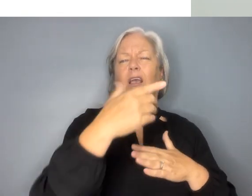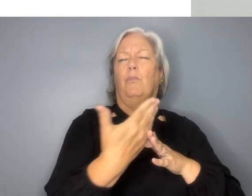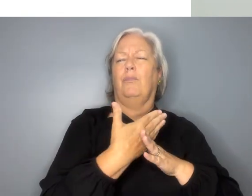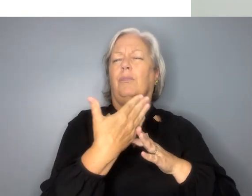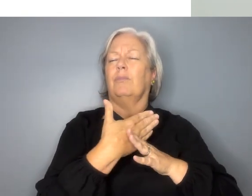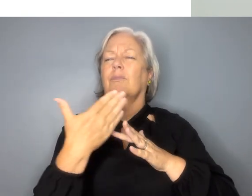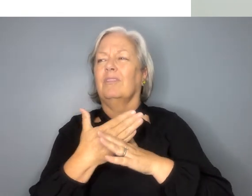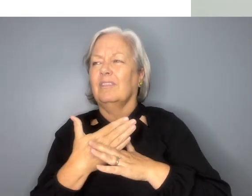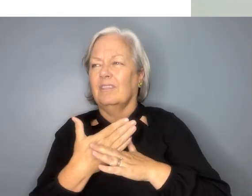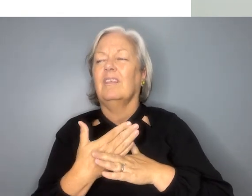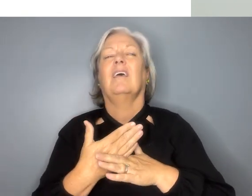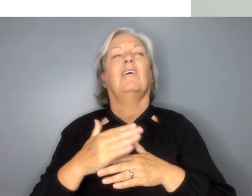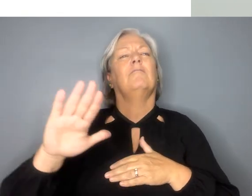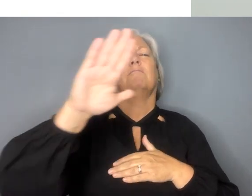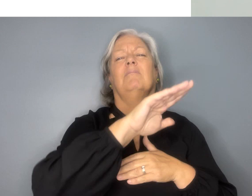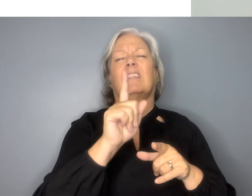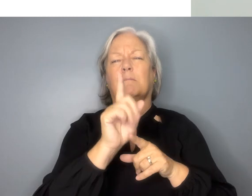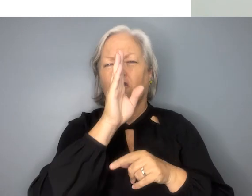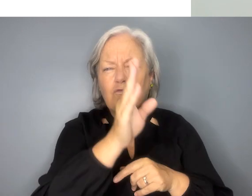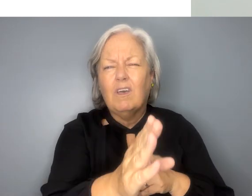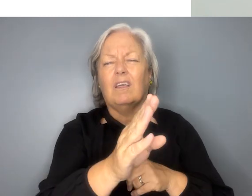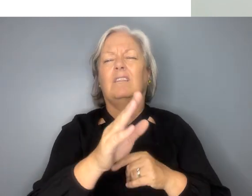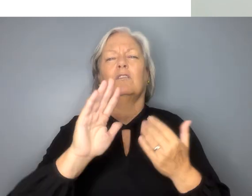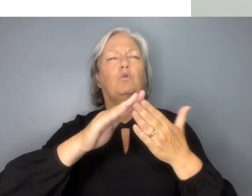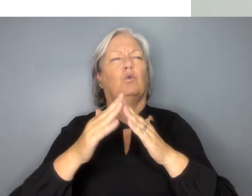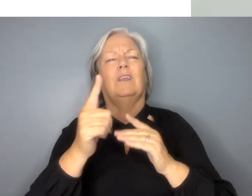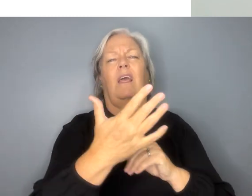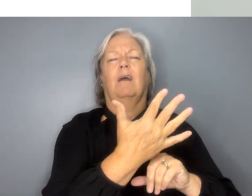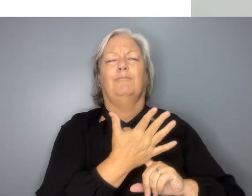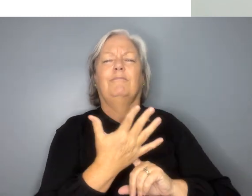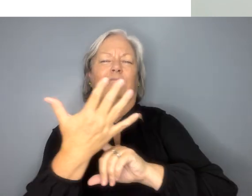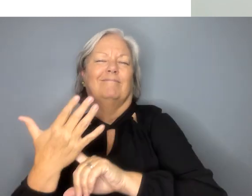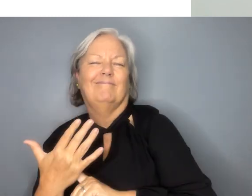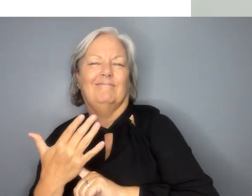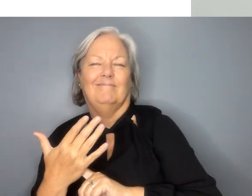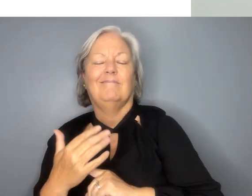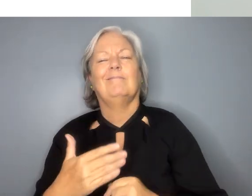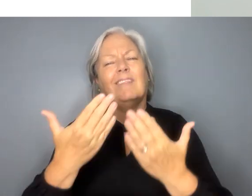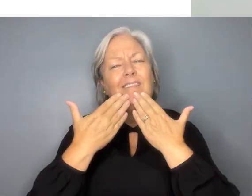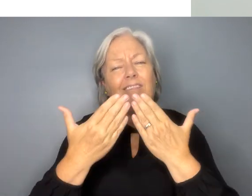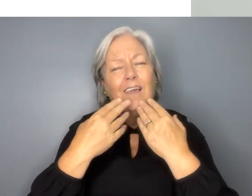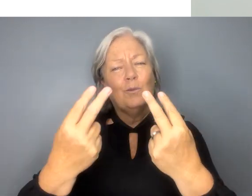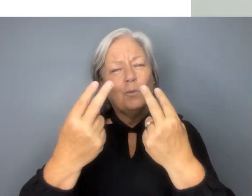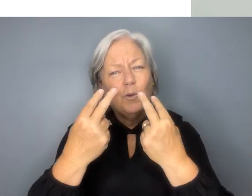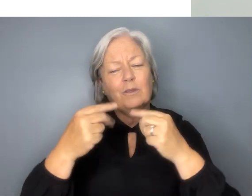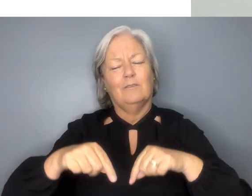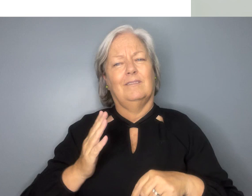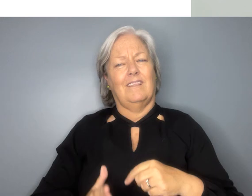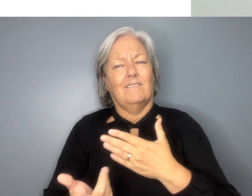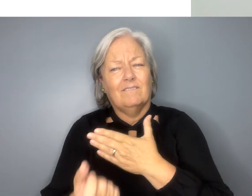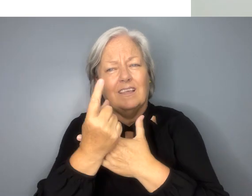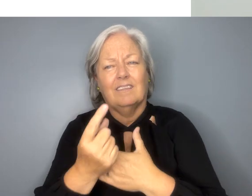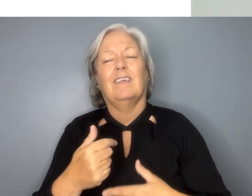interference that all too often promotes a heteronormative, cis-gendered, able-bodied system and society. Thank you again for watching